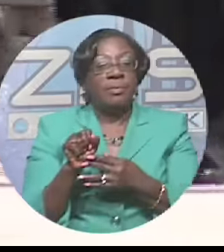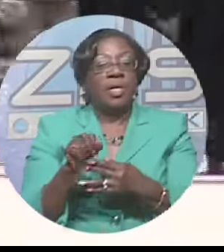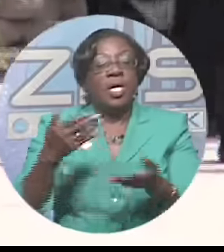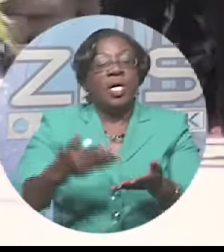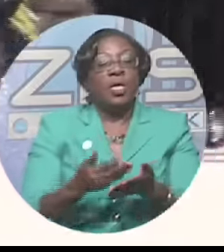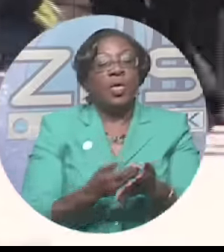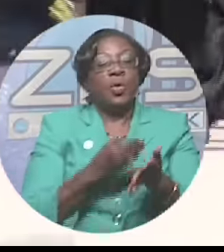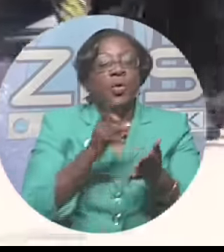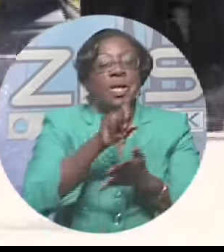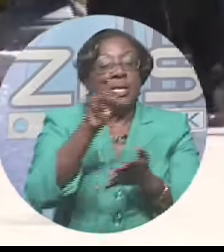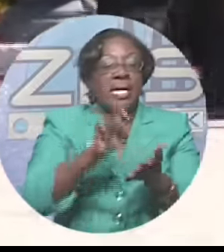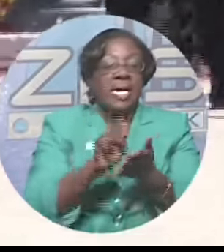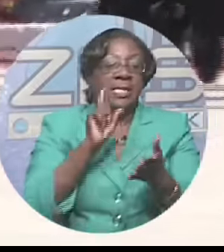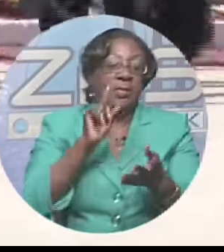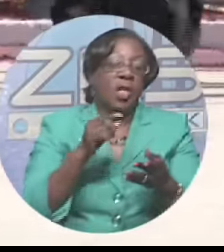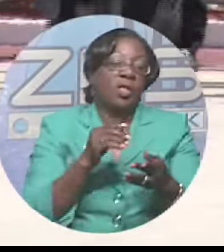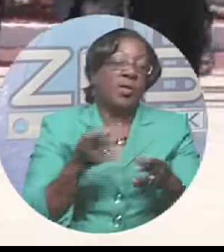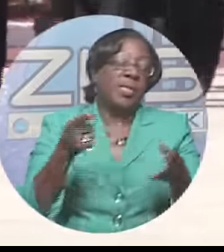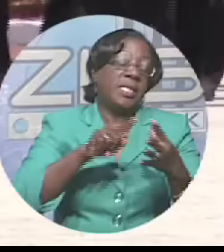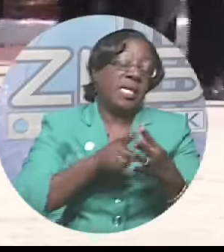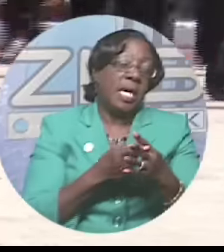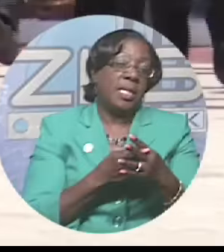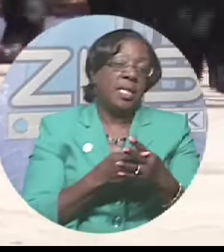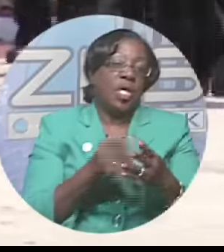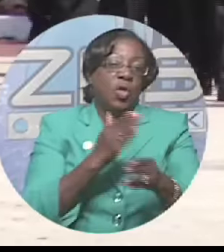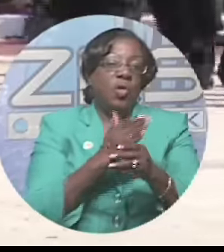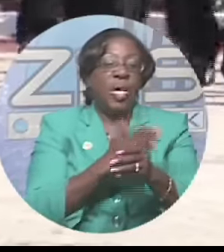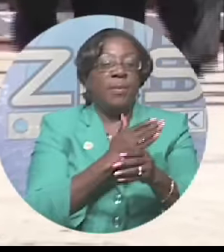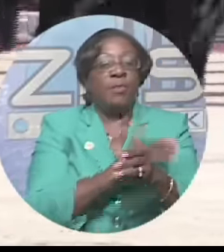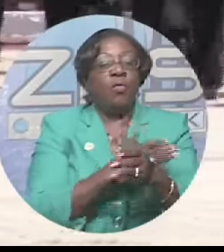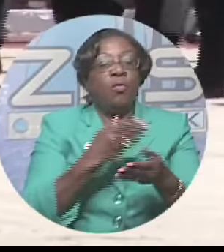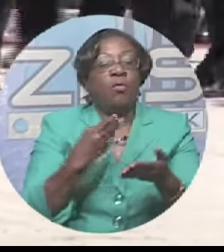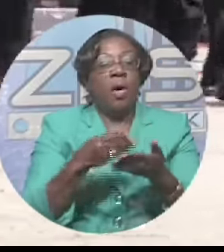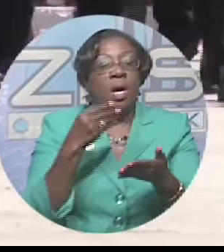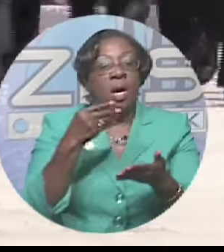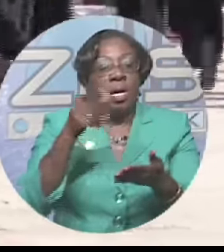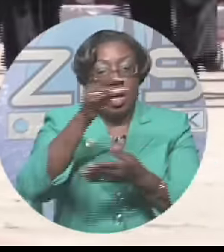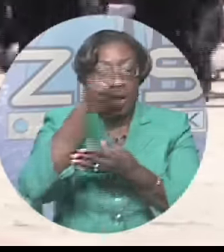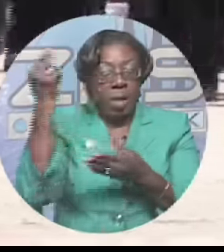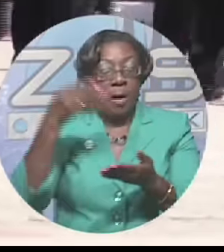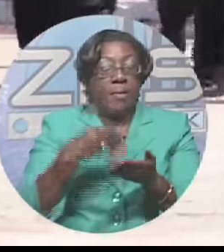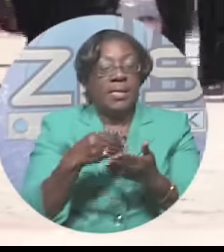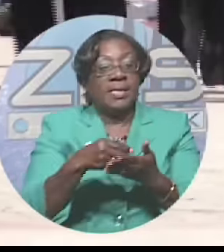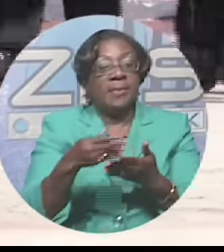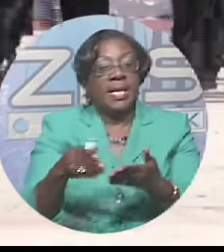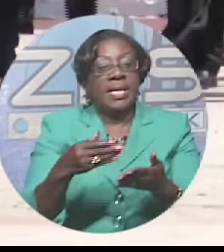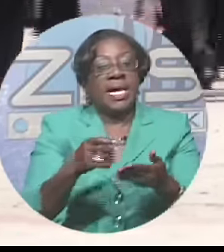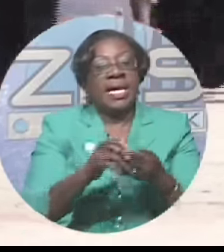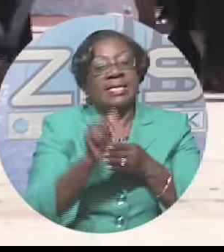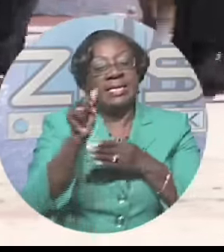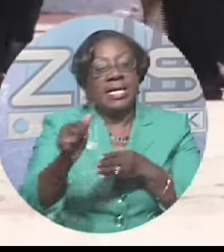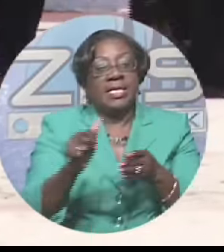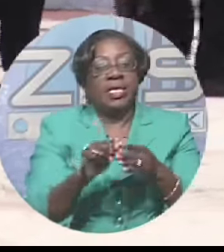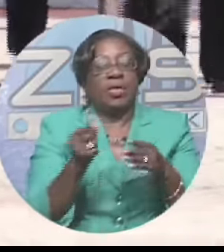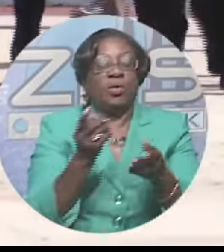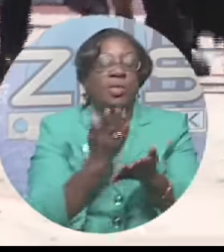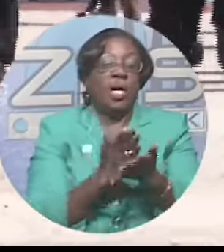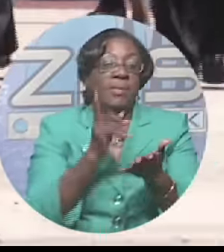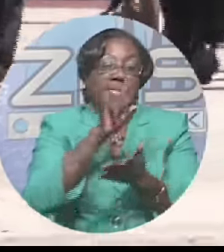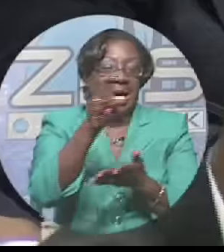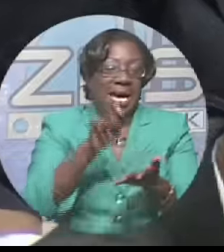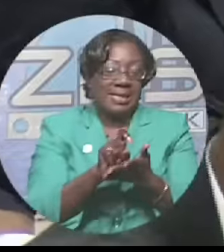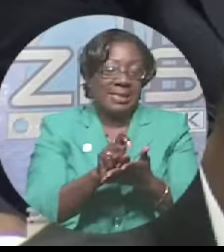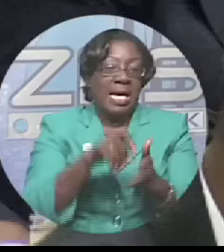to enhance revenue, there are also a number of fiscal measures designed to bring relief. These include extensions of certain acts and the reduction